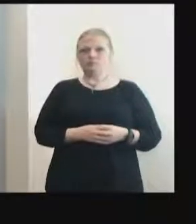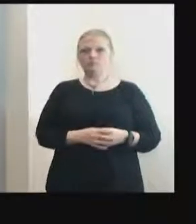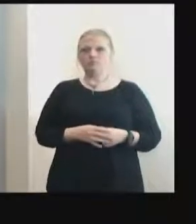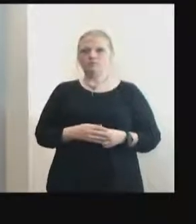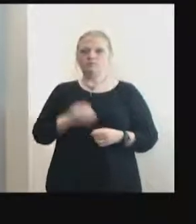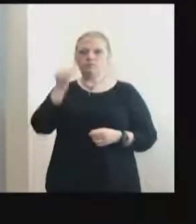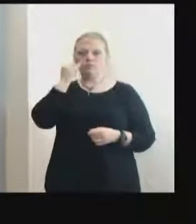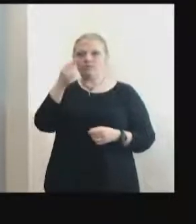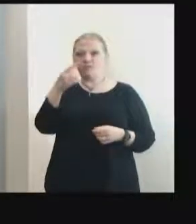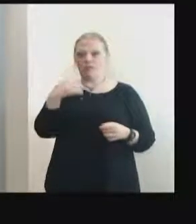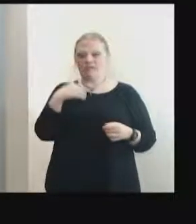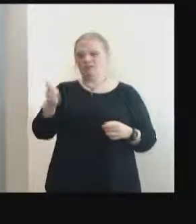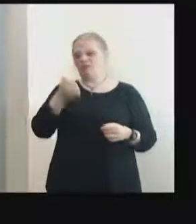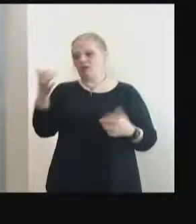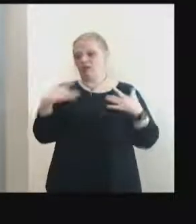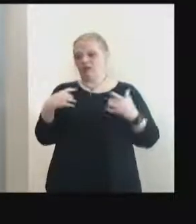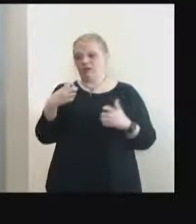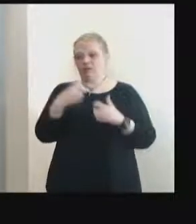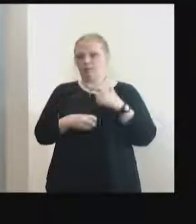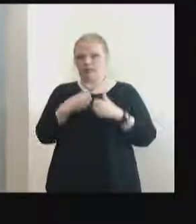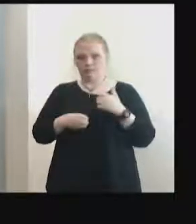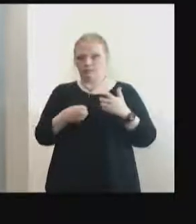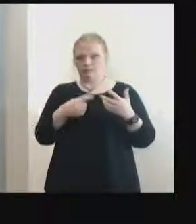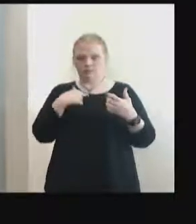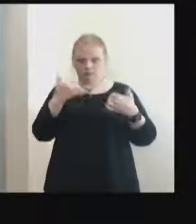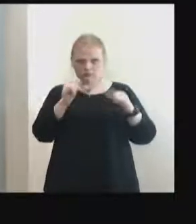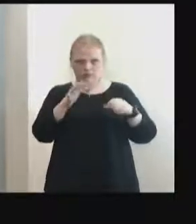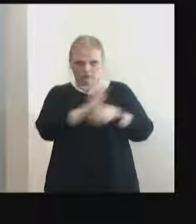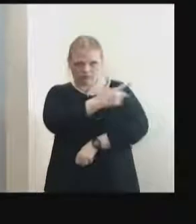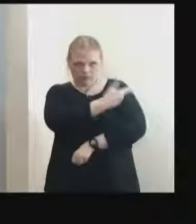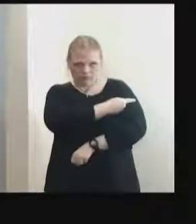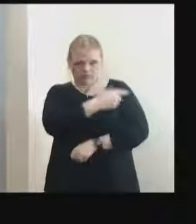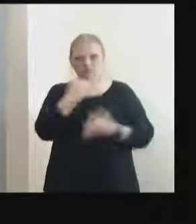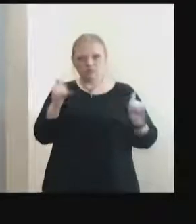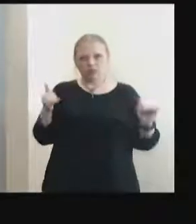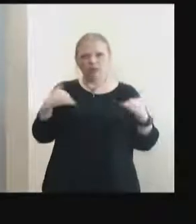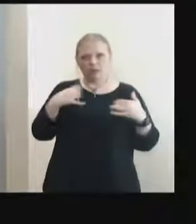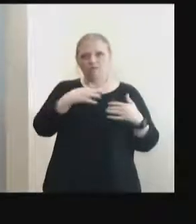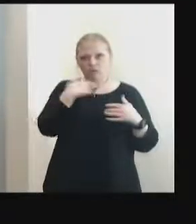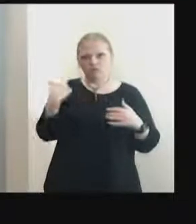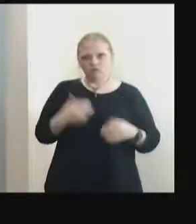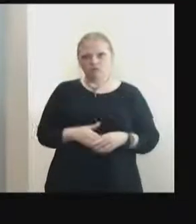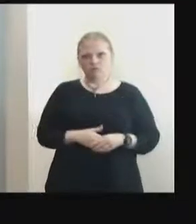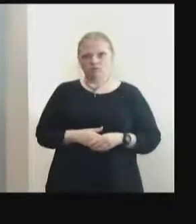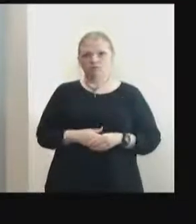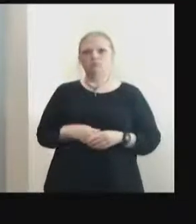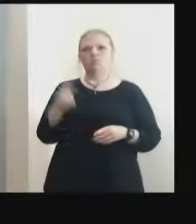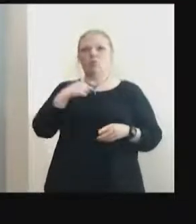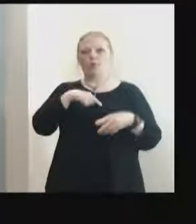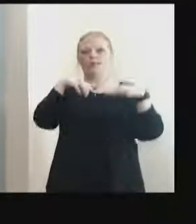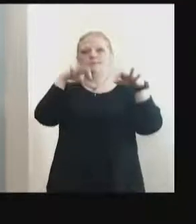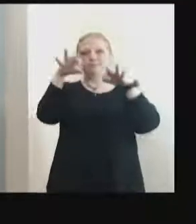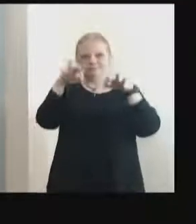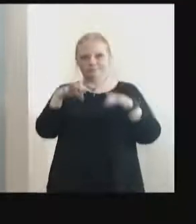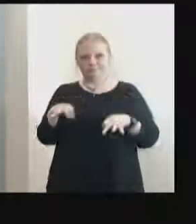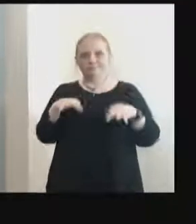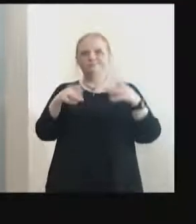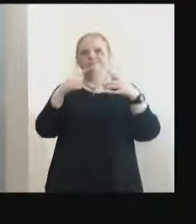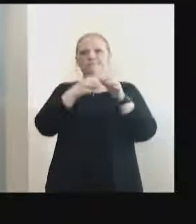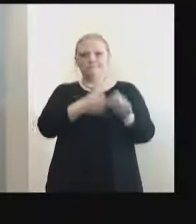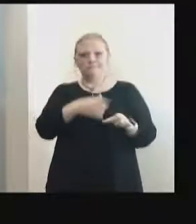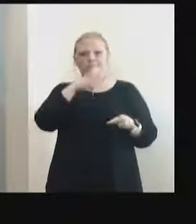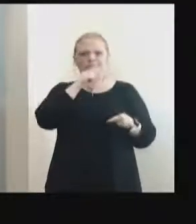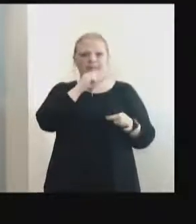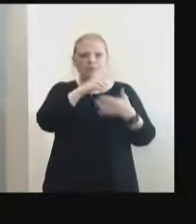have underlying conditions, even if you're fully vaccinated, there are still risks to you. We broke down the COVID-19 cases by age